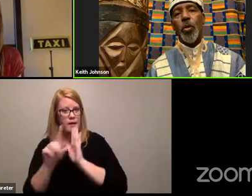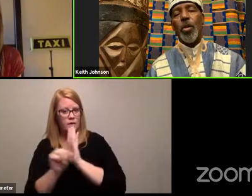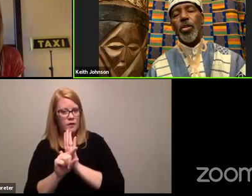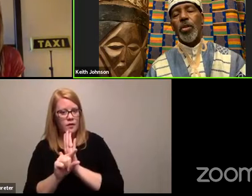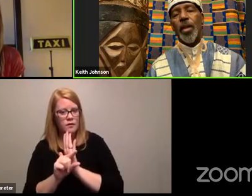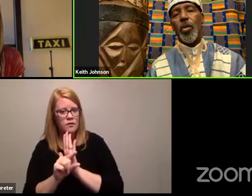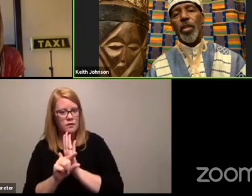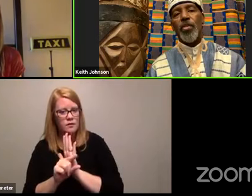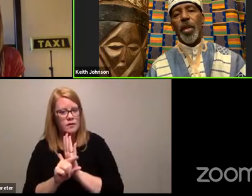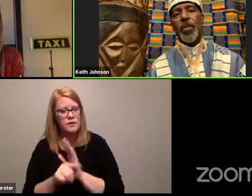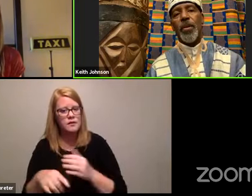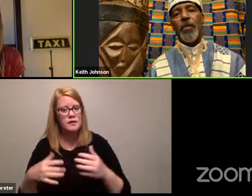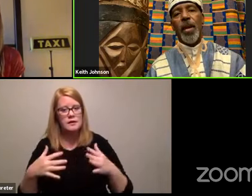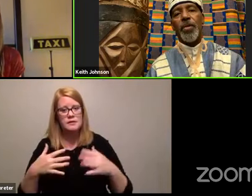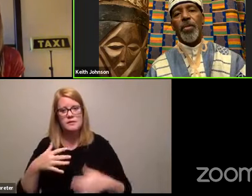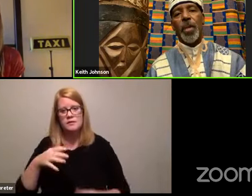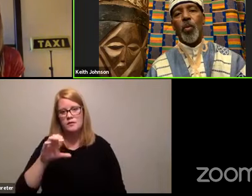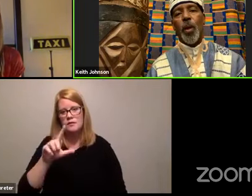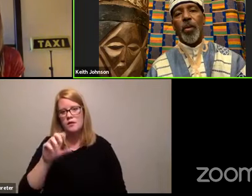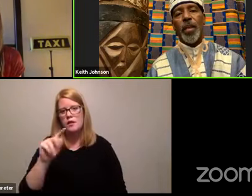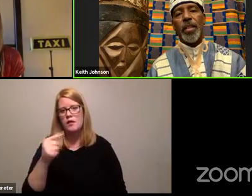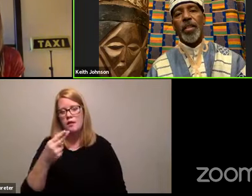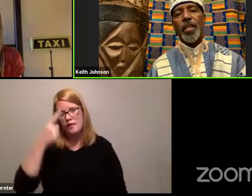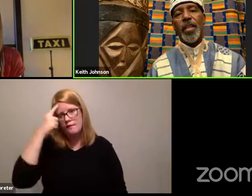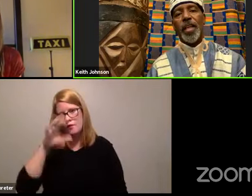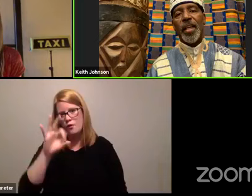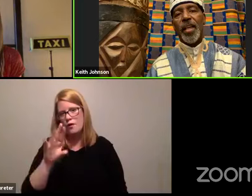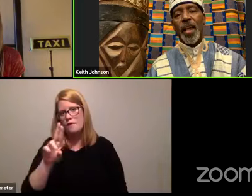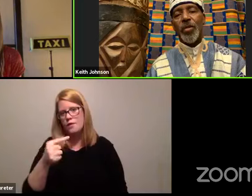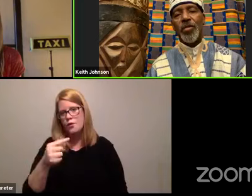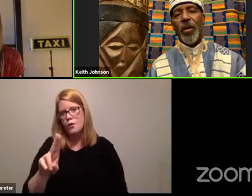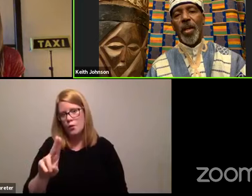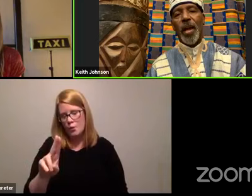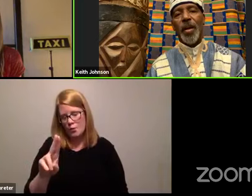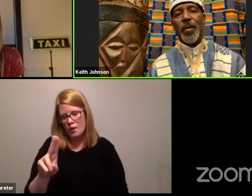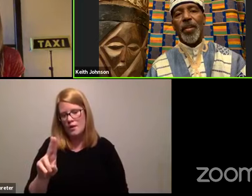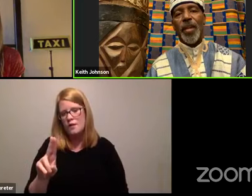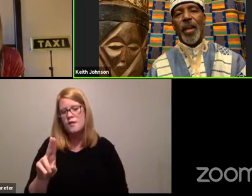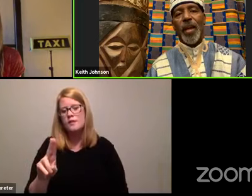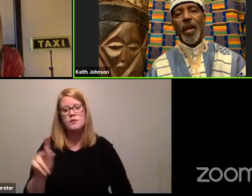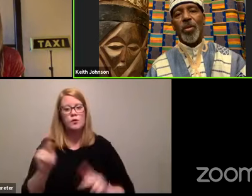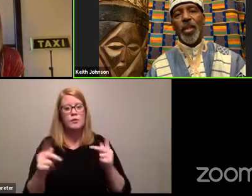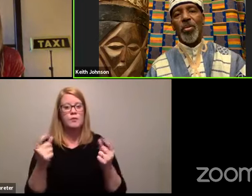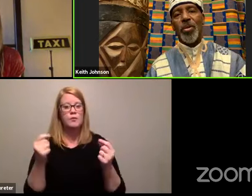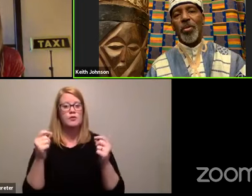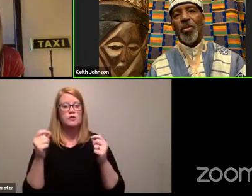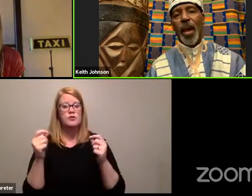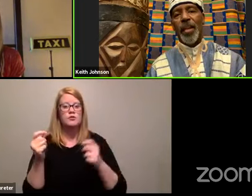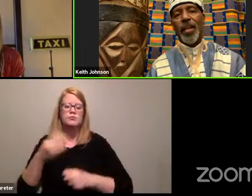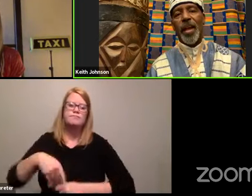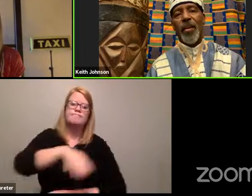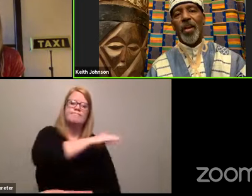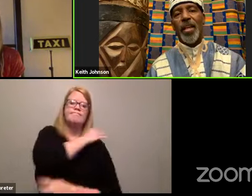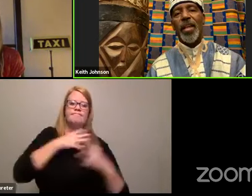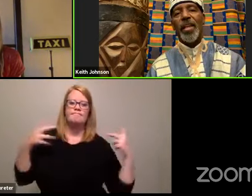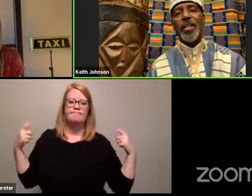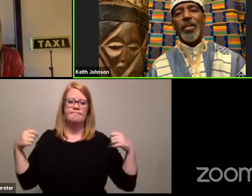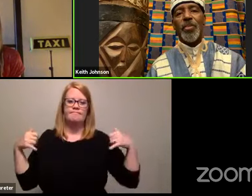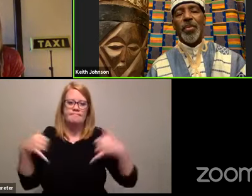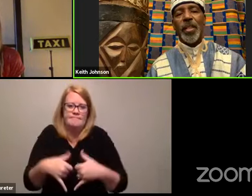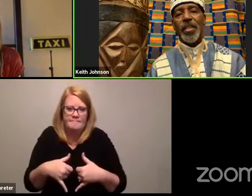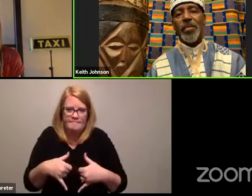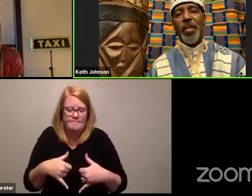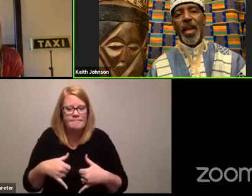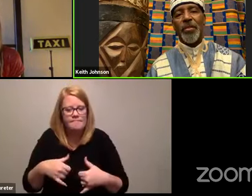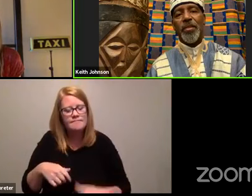fugu. So they would drape it around them and wear it. And I was very honored that I was able to hand carry